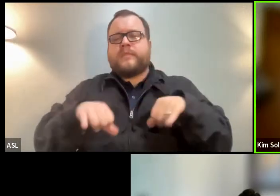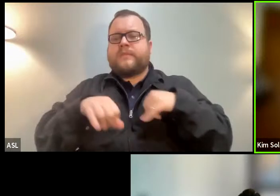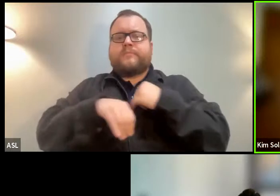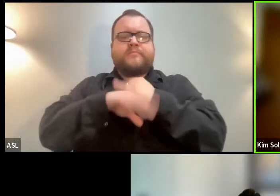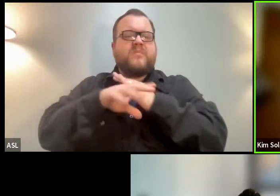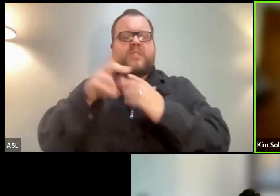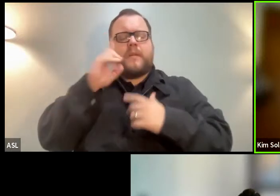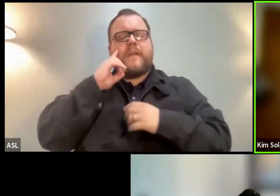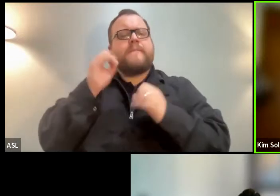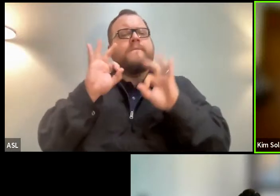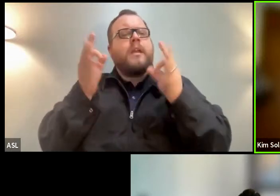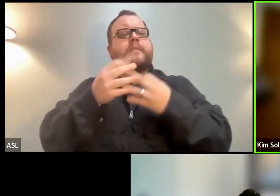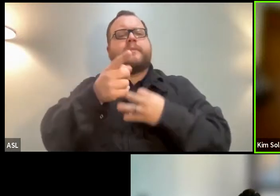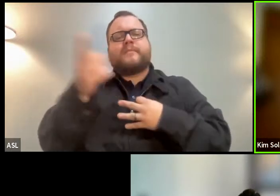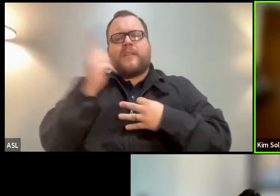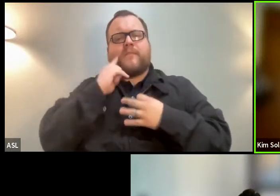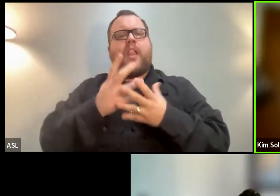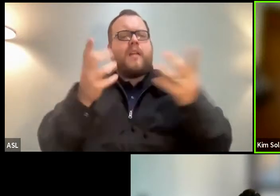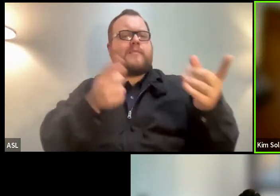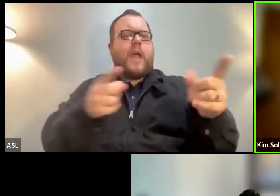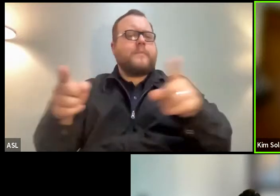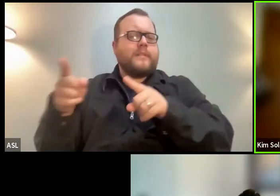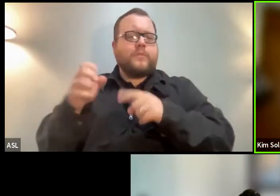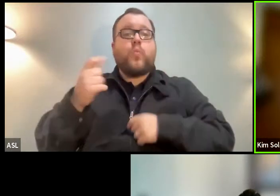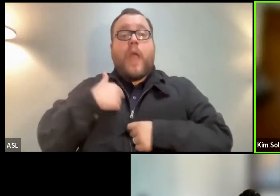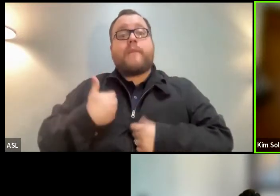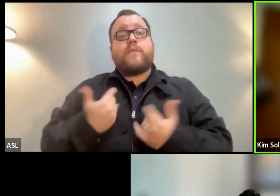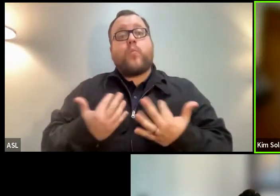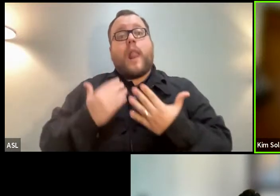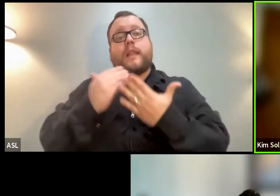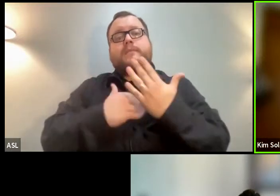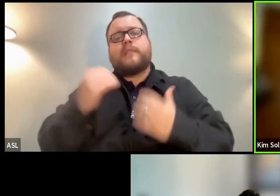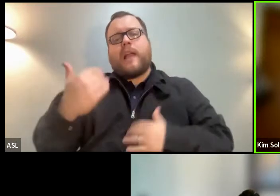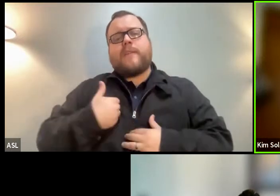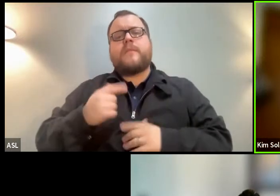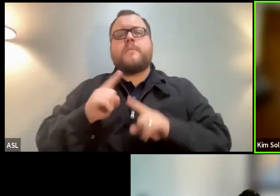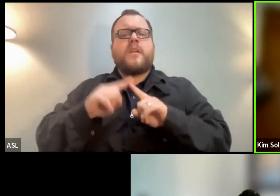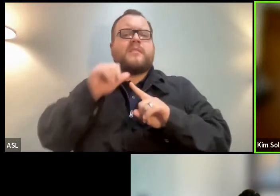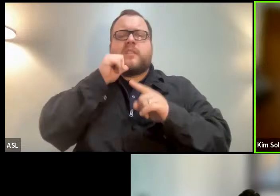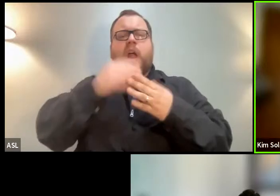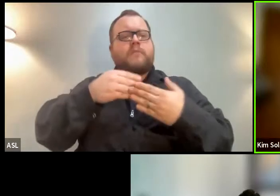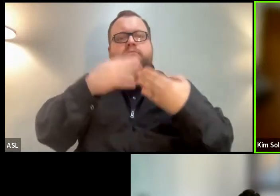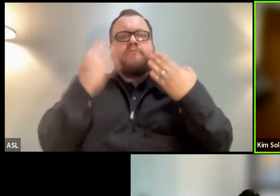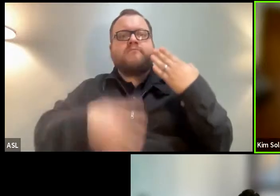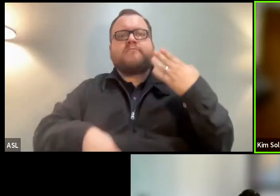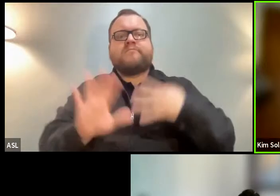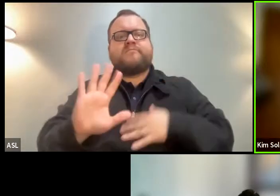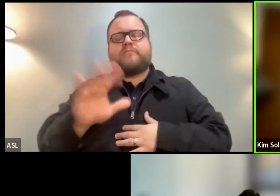going on. So, we have a wait, but it's not too long to get in.